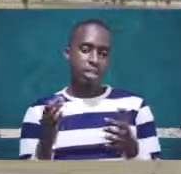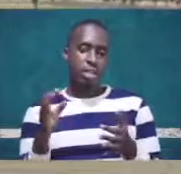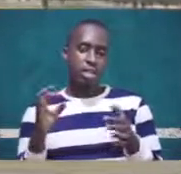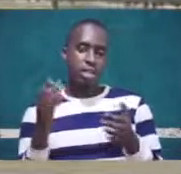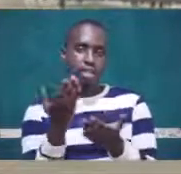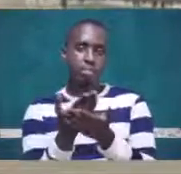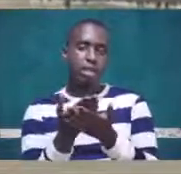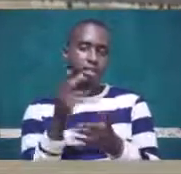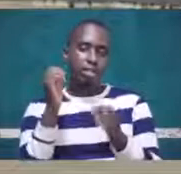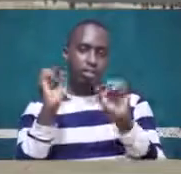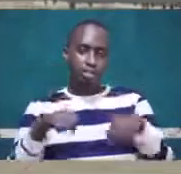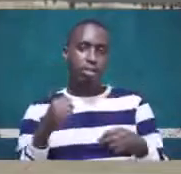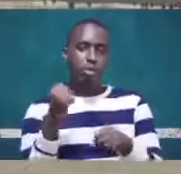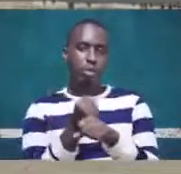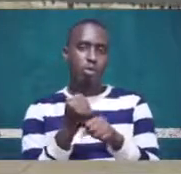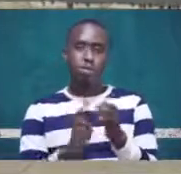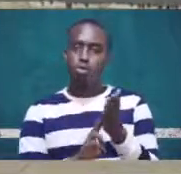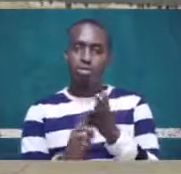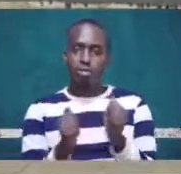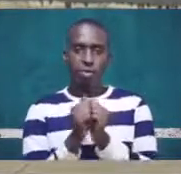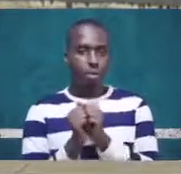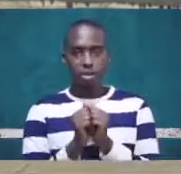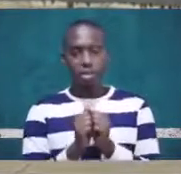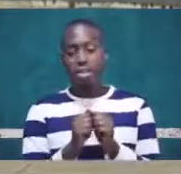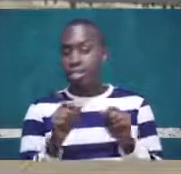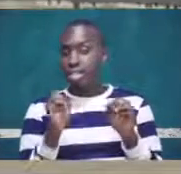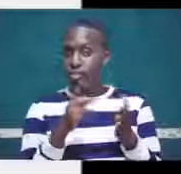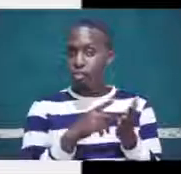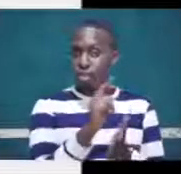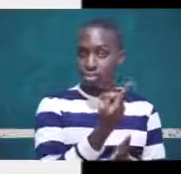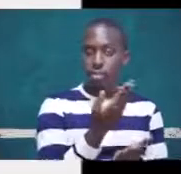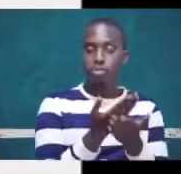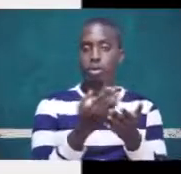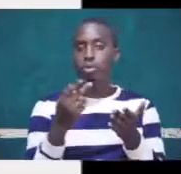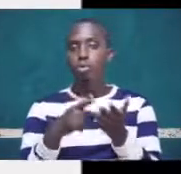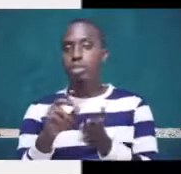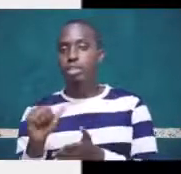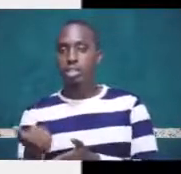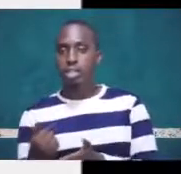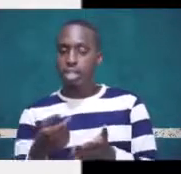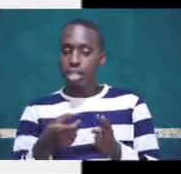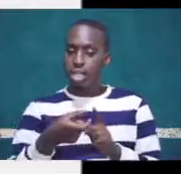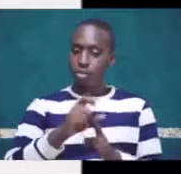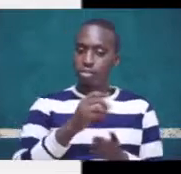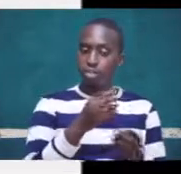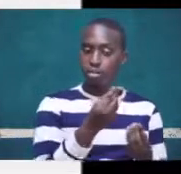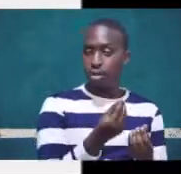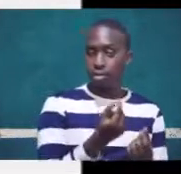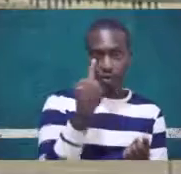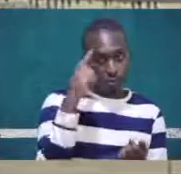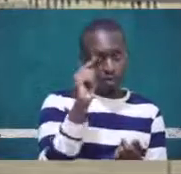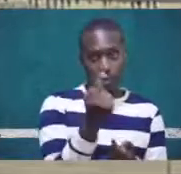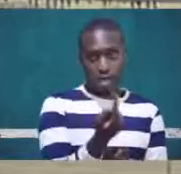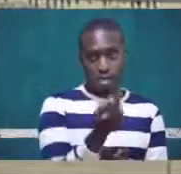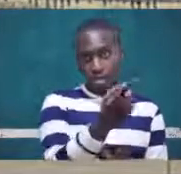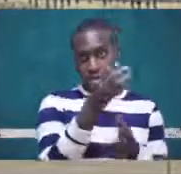used together. So the demand for one creates the demand for the other. An increase in the price of one of